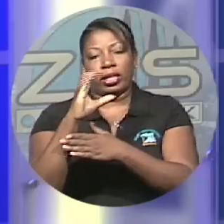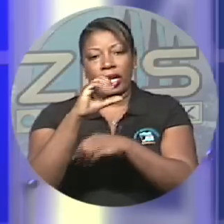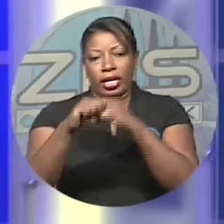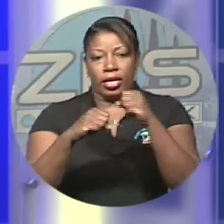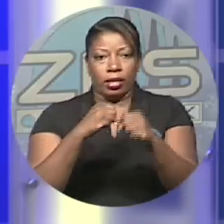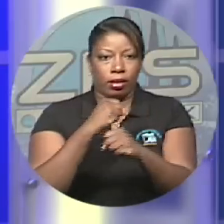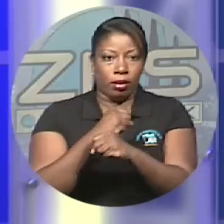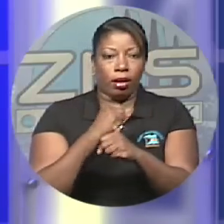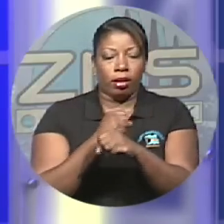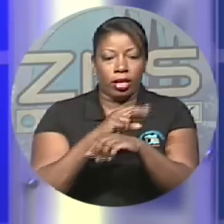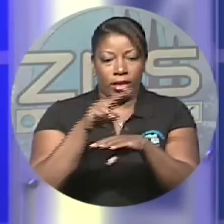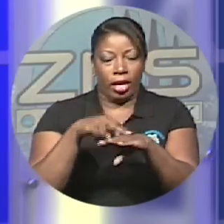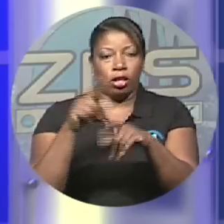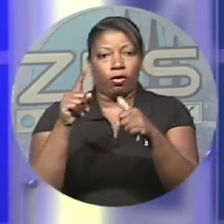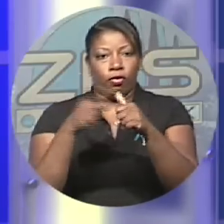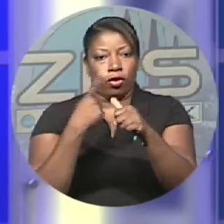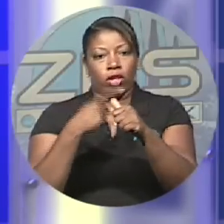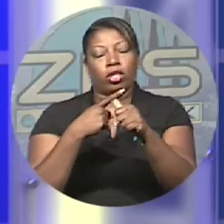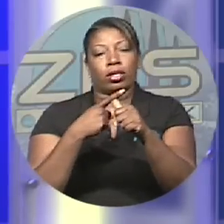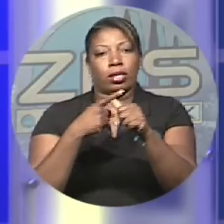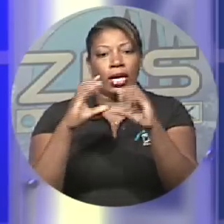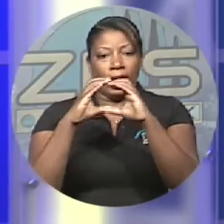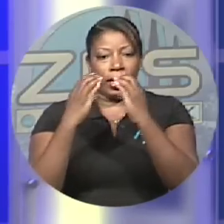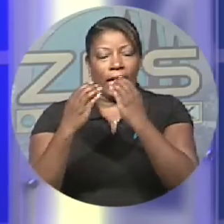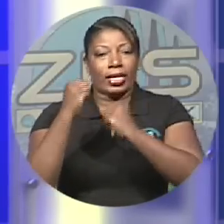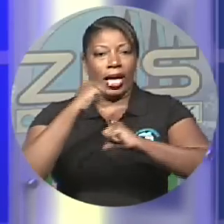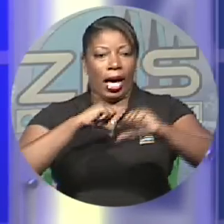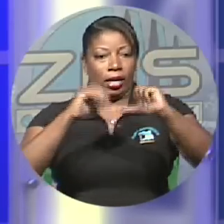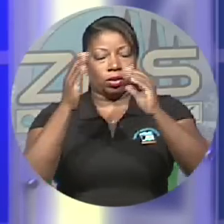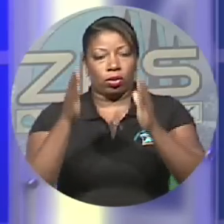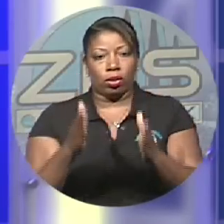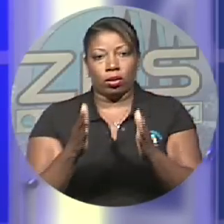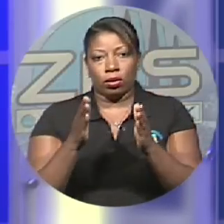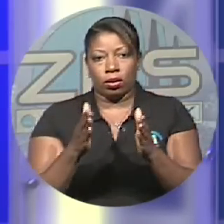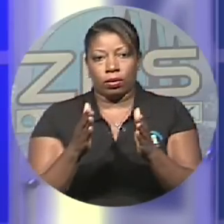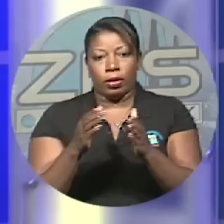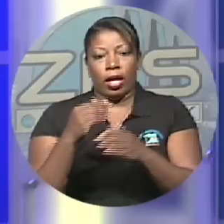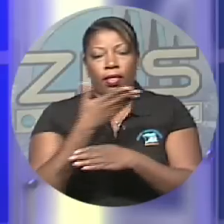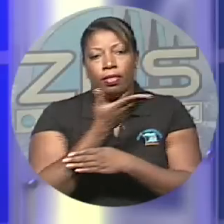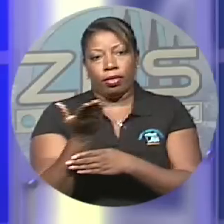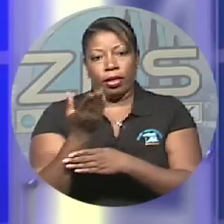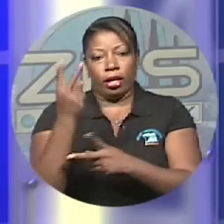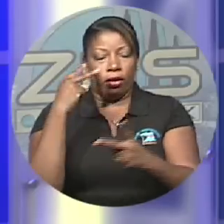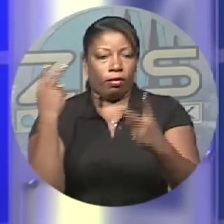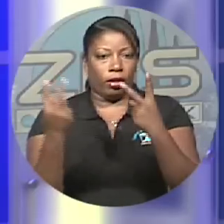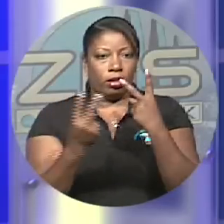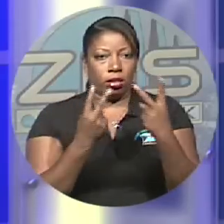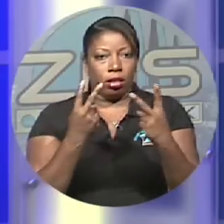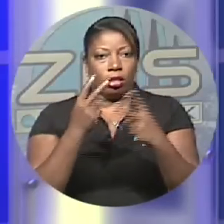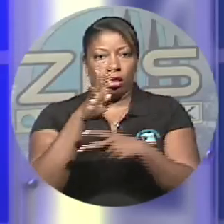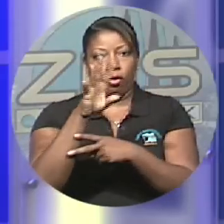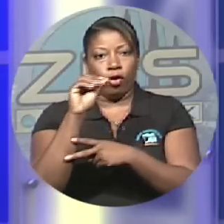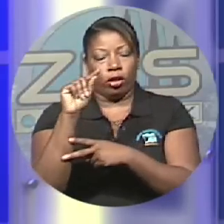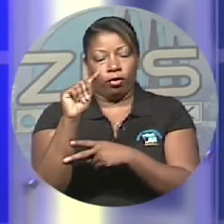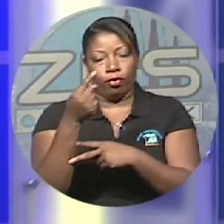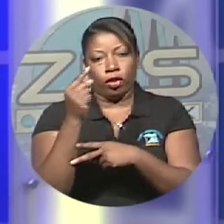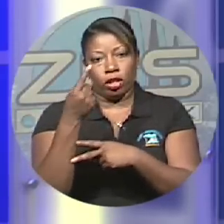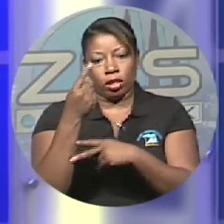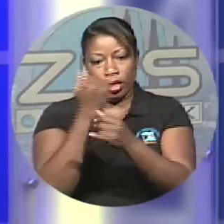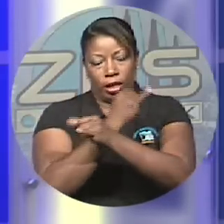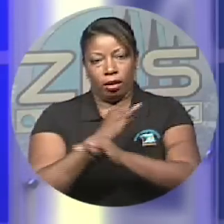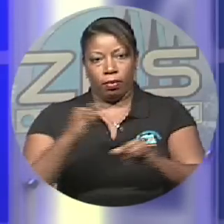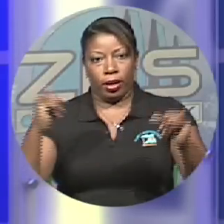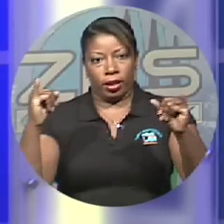includes national first-class actors and actresses. And the troupe's visit comes in the midst of the country's 41st National